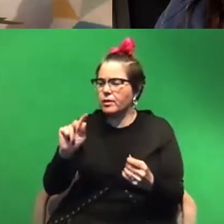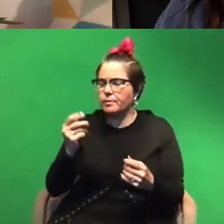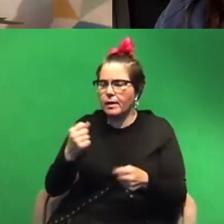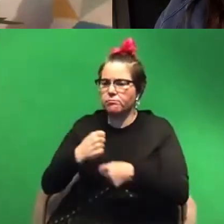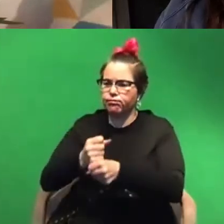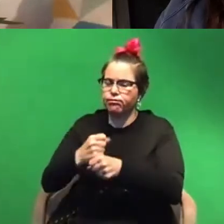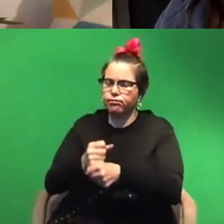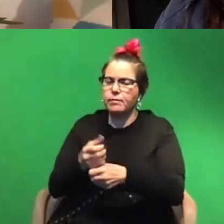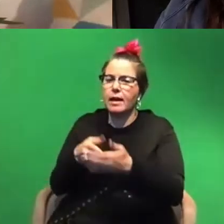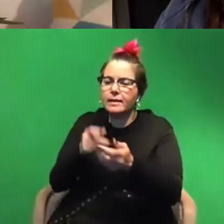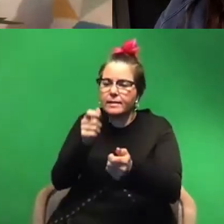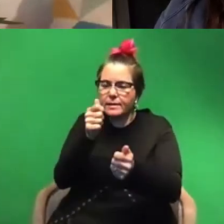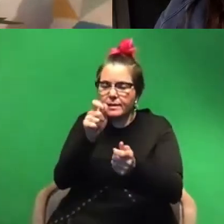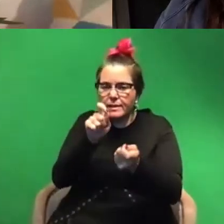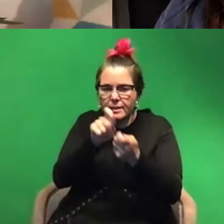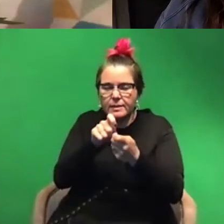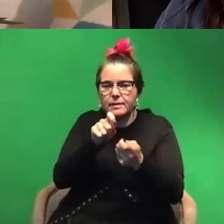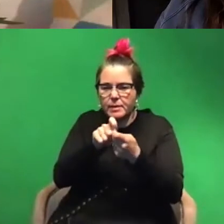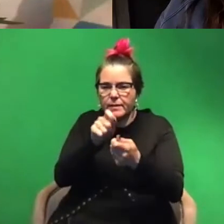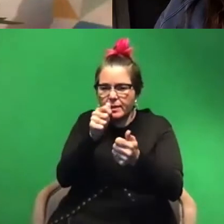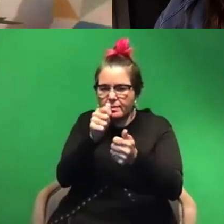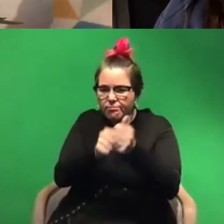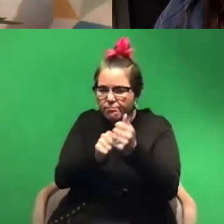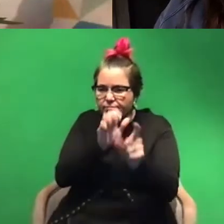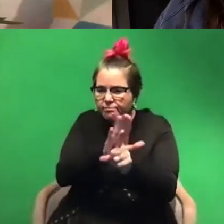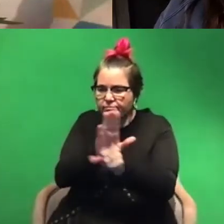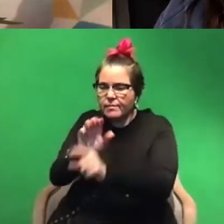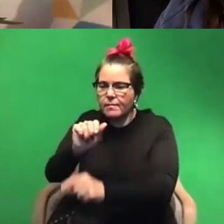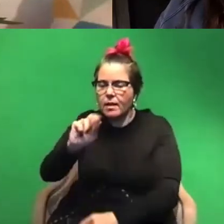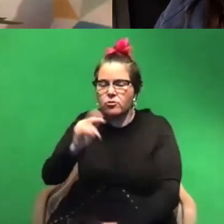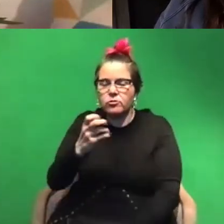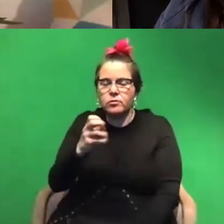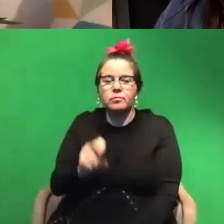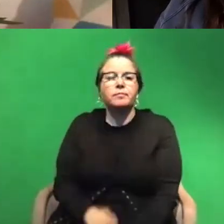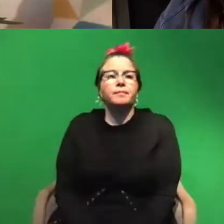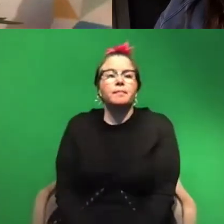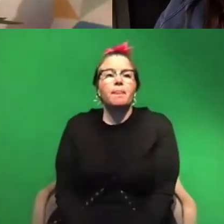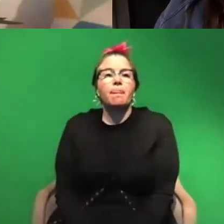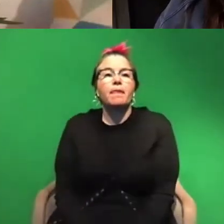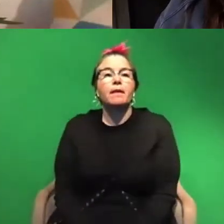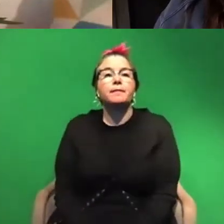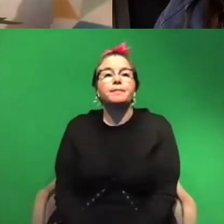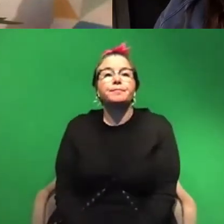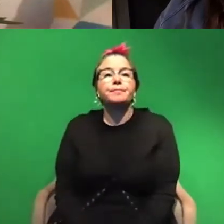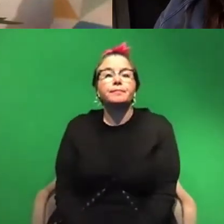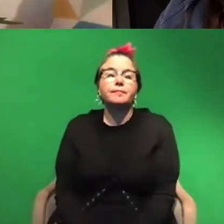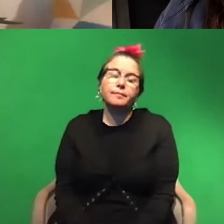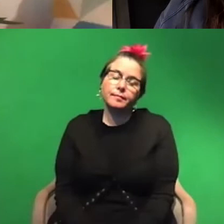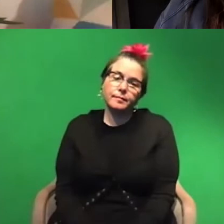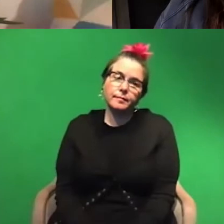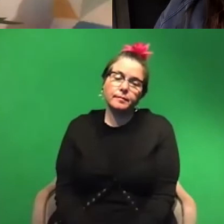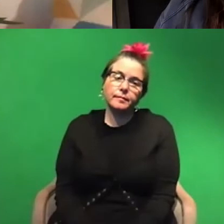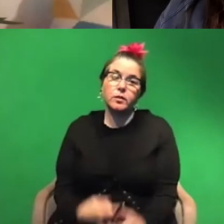against each of these specific antigens. And the number of so the